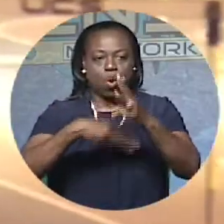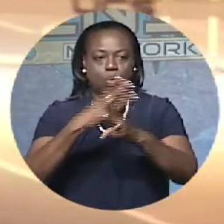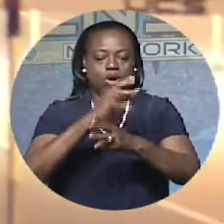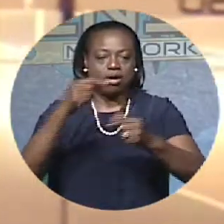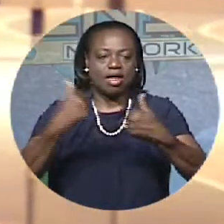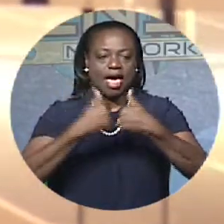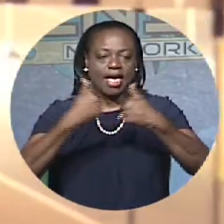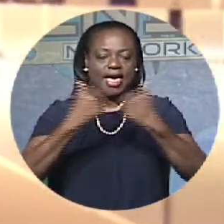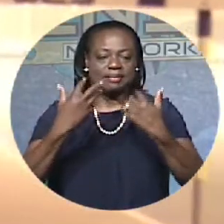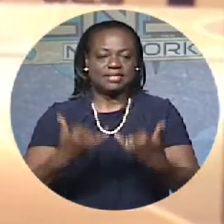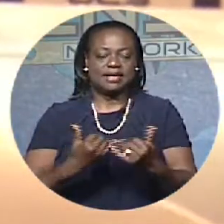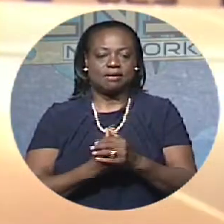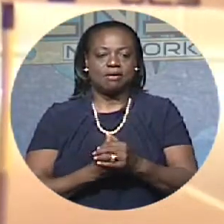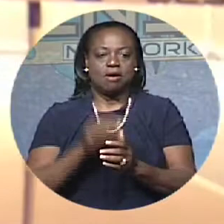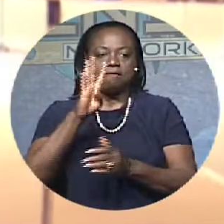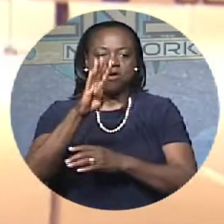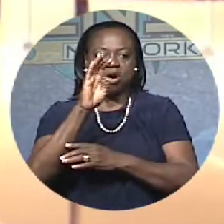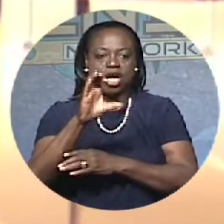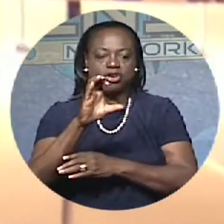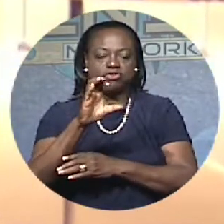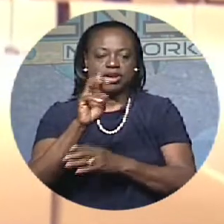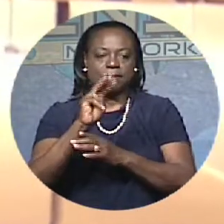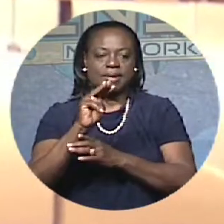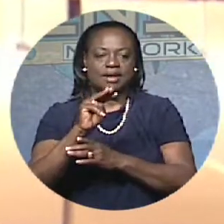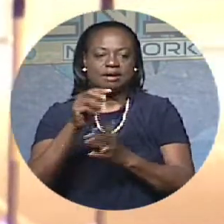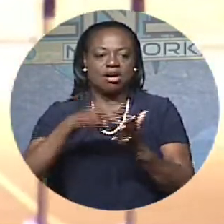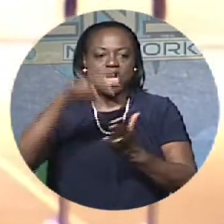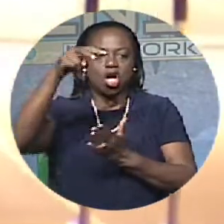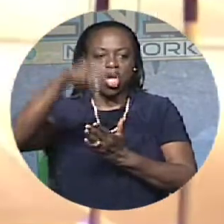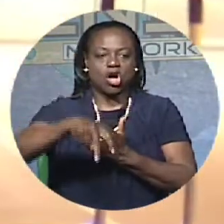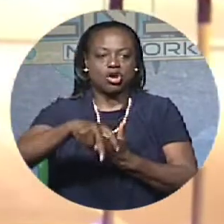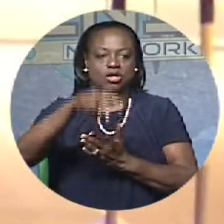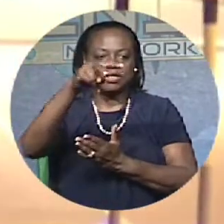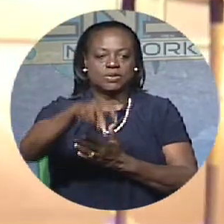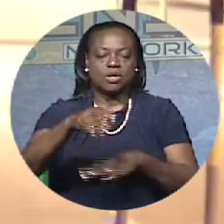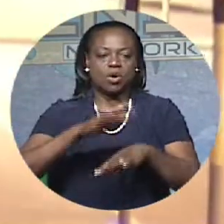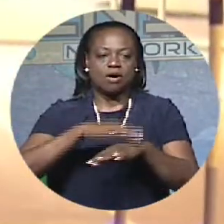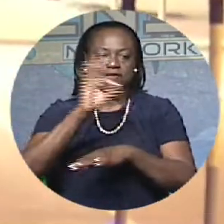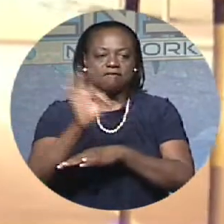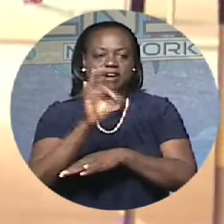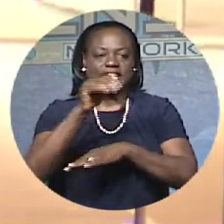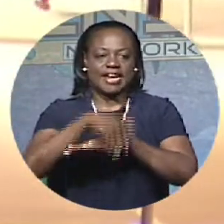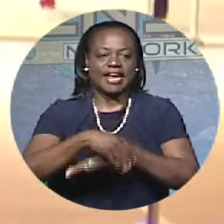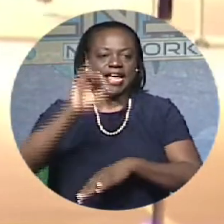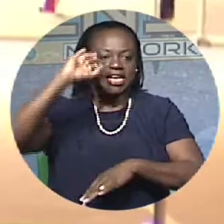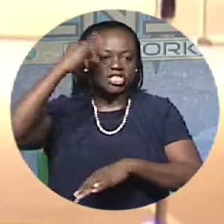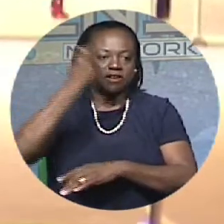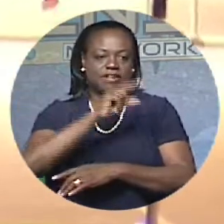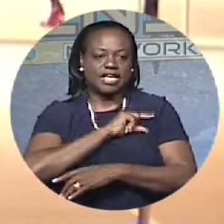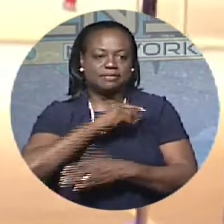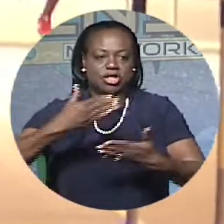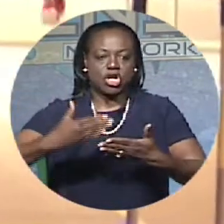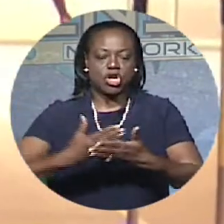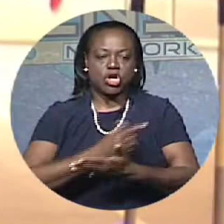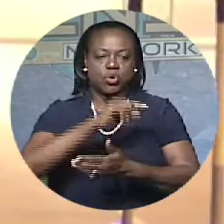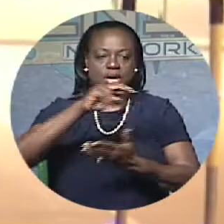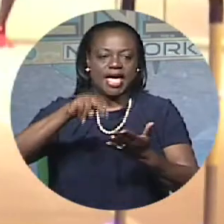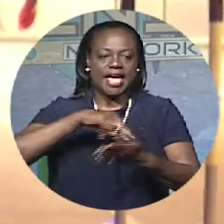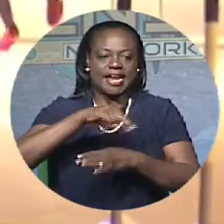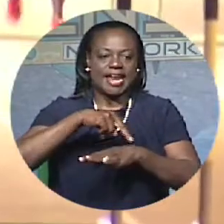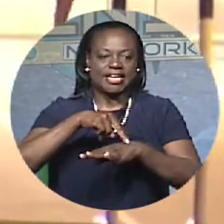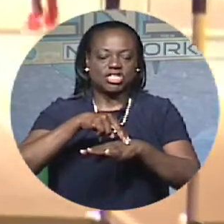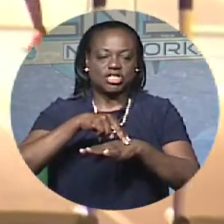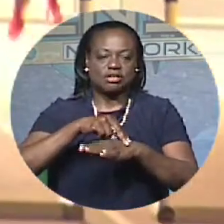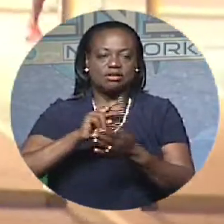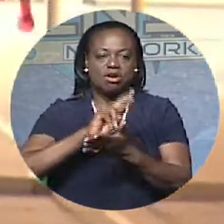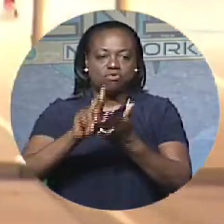The 400-meter hurdles was also on for Friday night. And Jeffrey Gibson, the new national record holder, he said that at